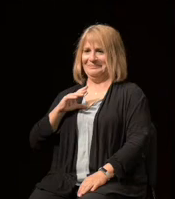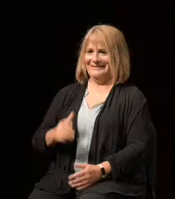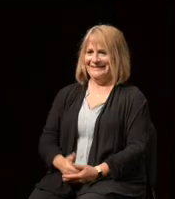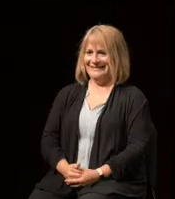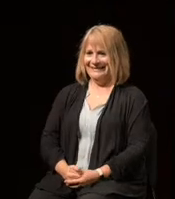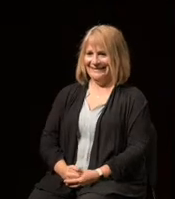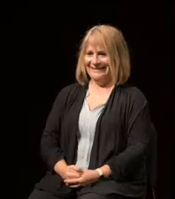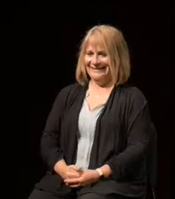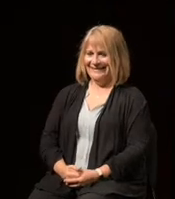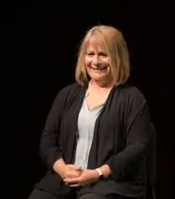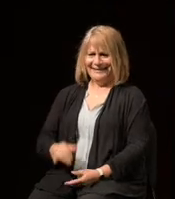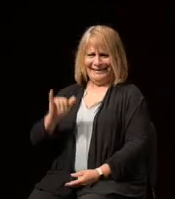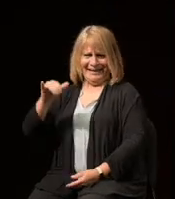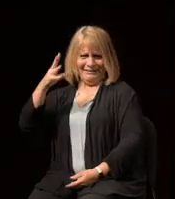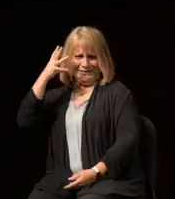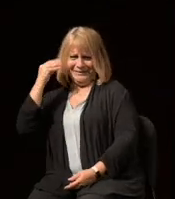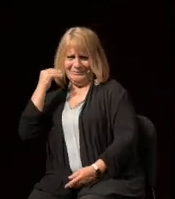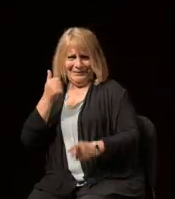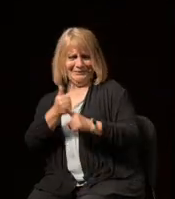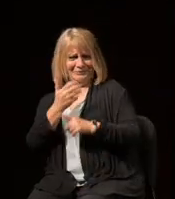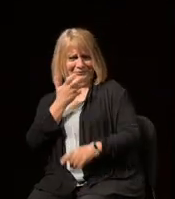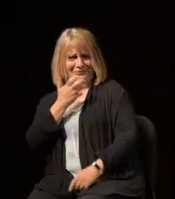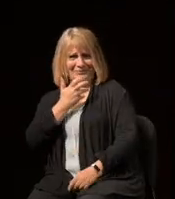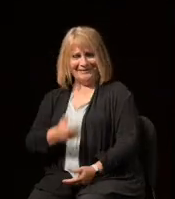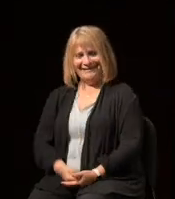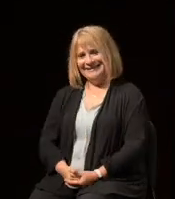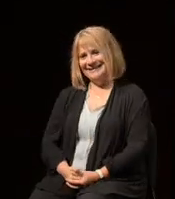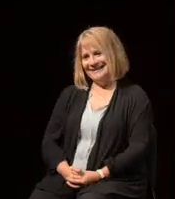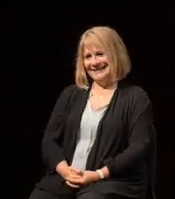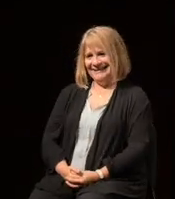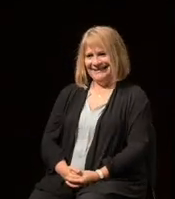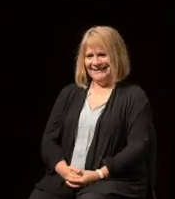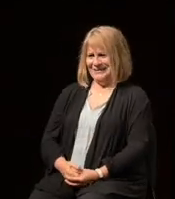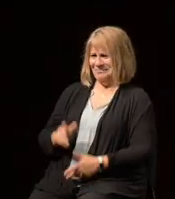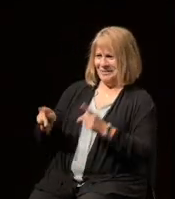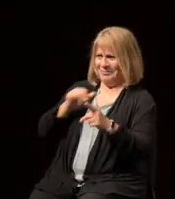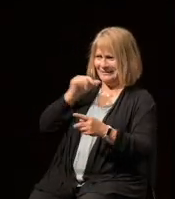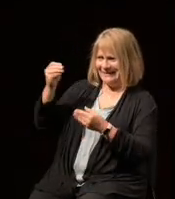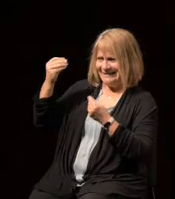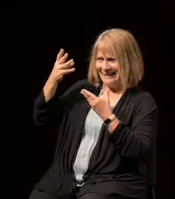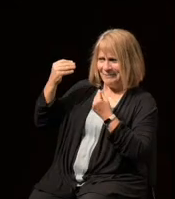which was an experience in and of itself. They kind of didn't tell me about that.